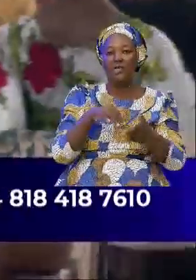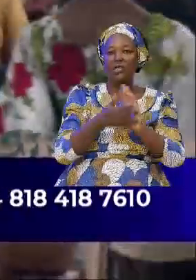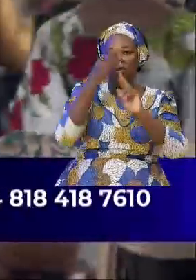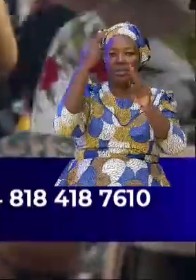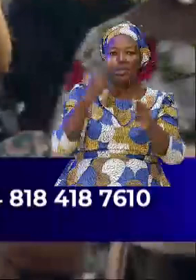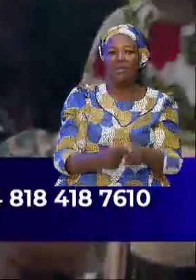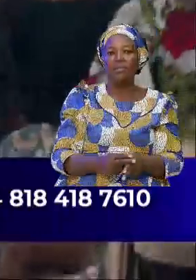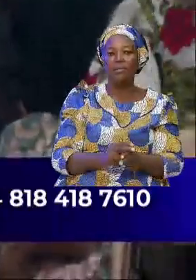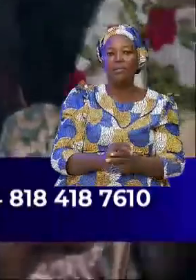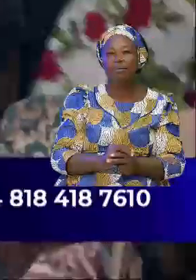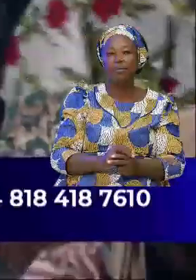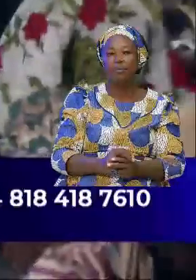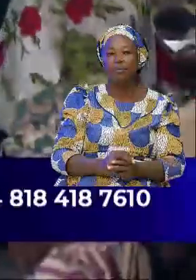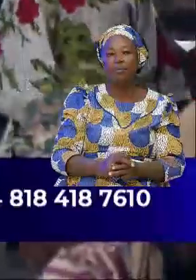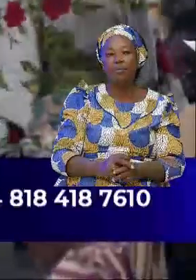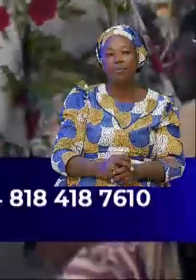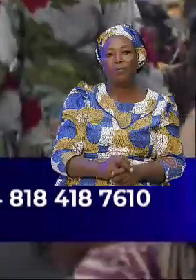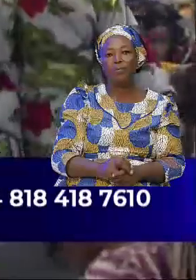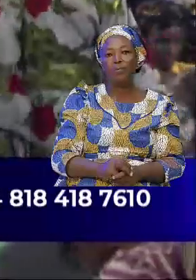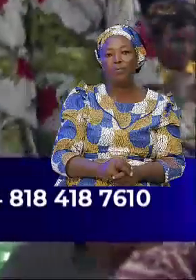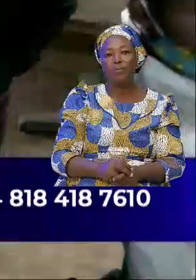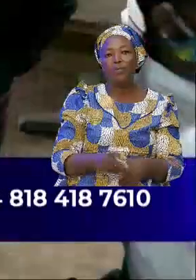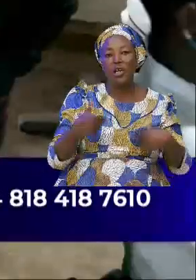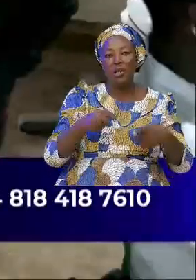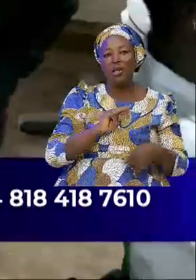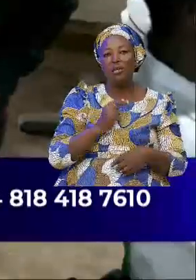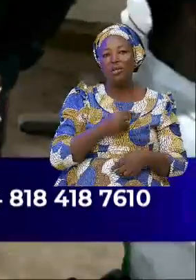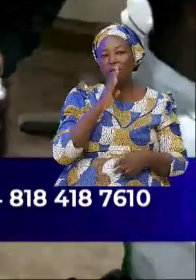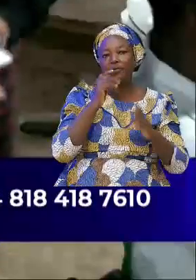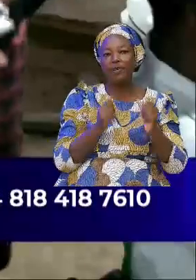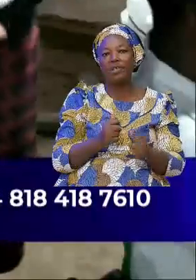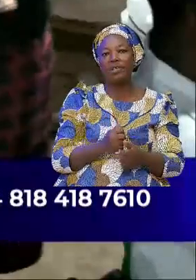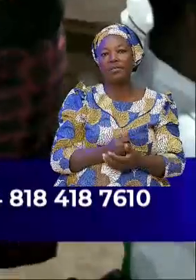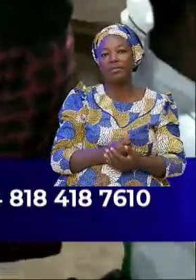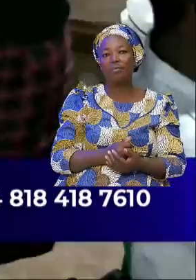life. Cancel us, please. Let's be fast.